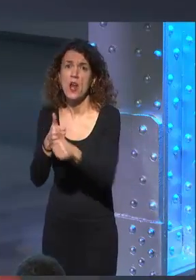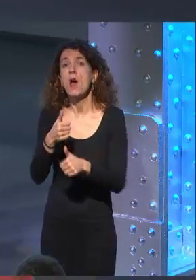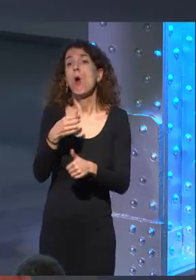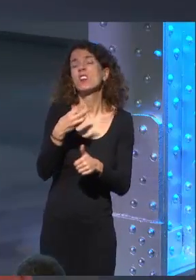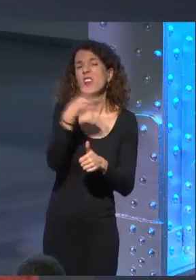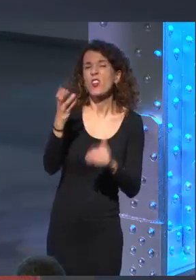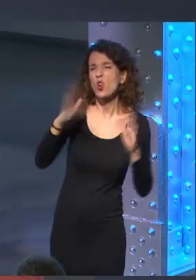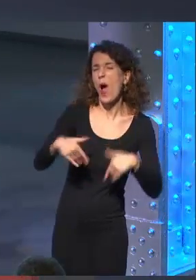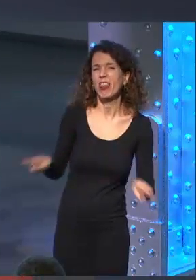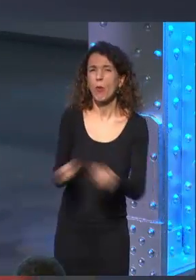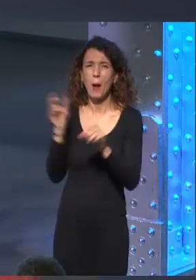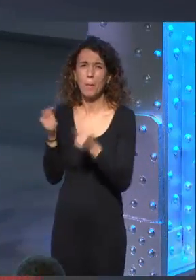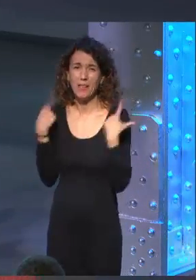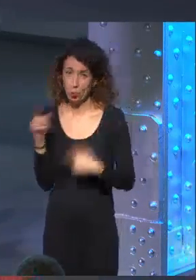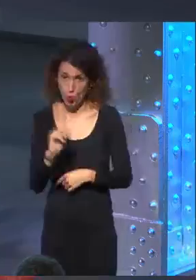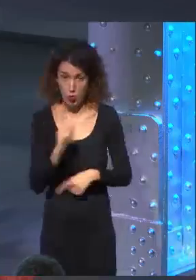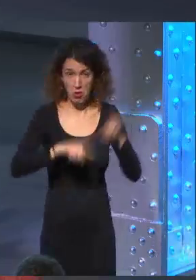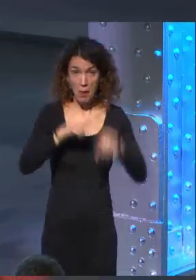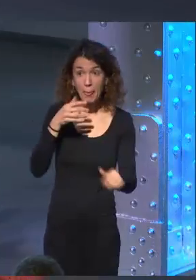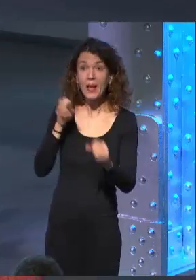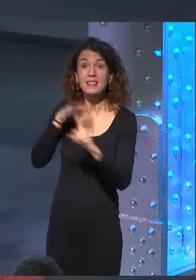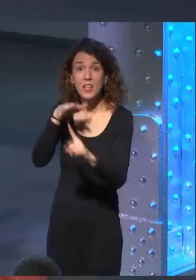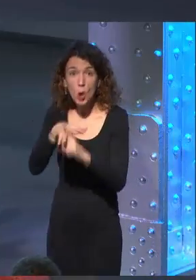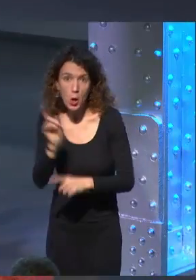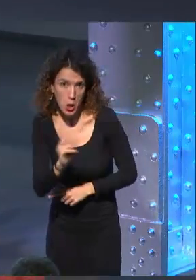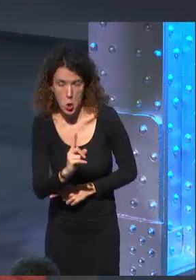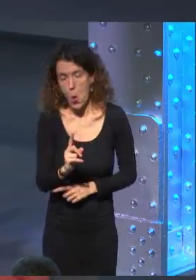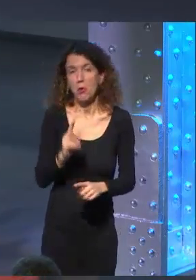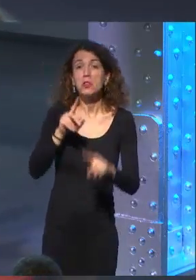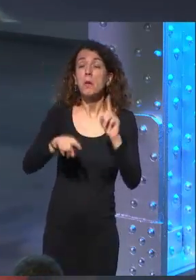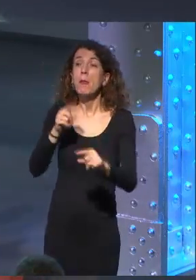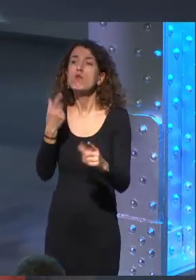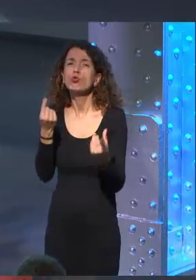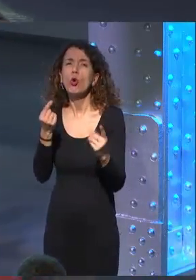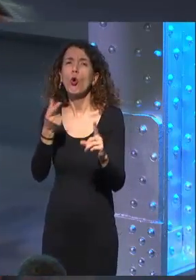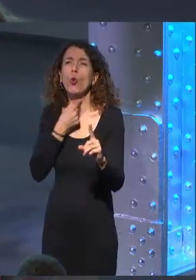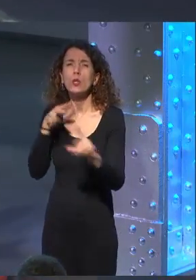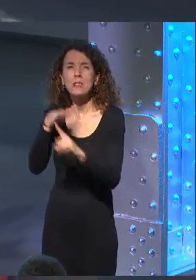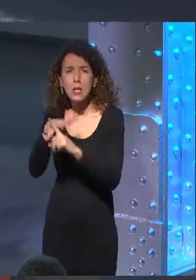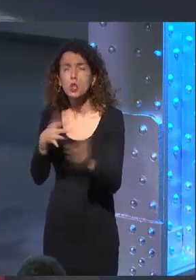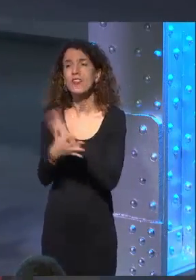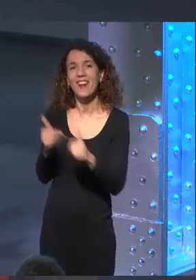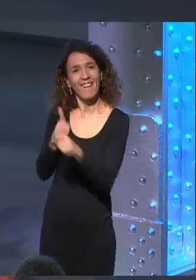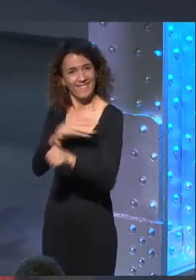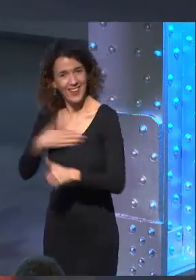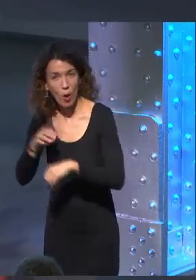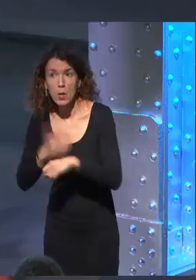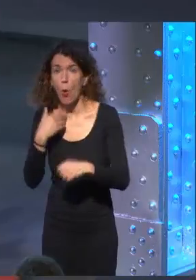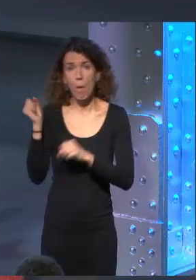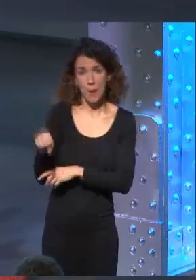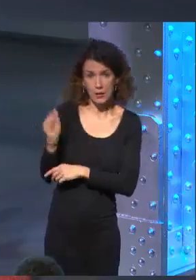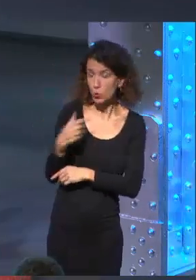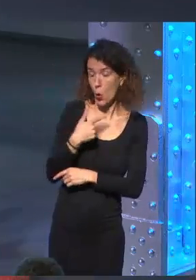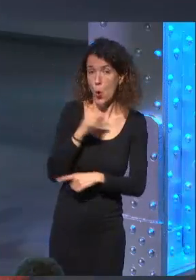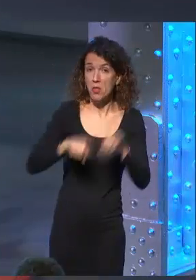person, I mean, I don't judge people according to followers or number of likes.